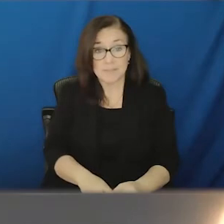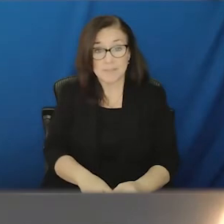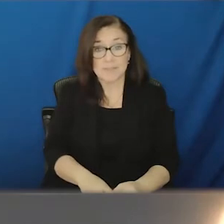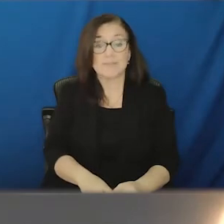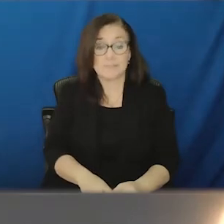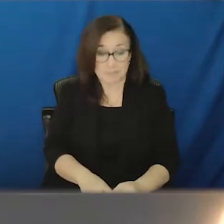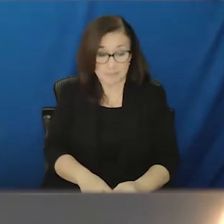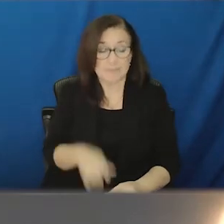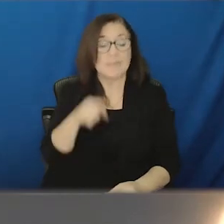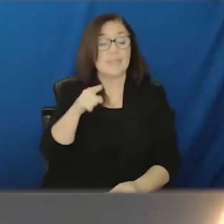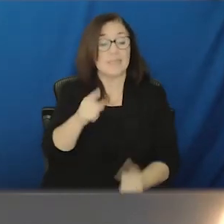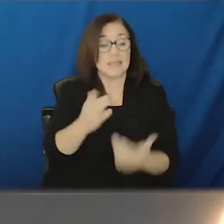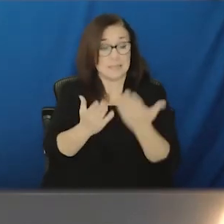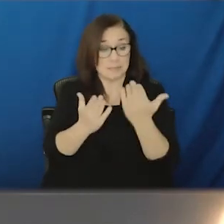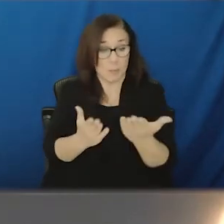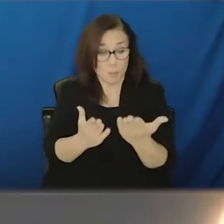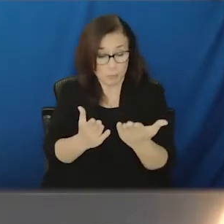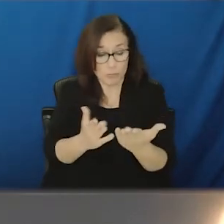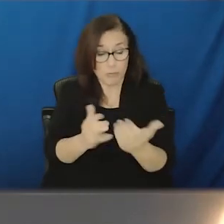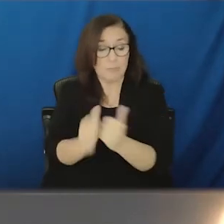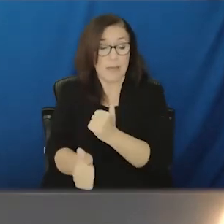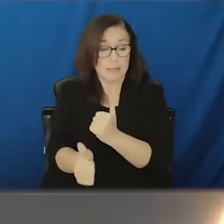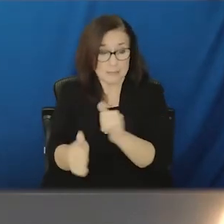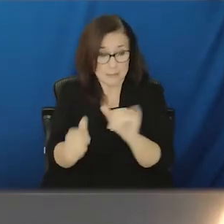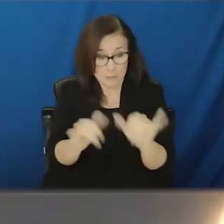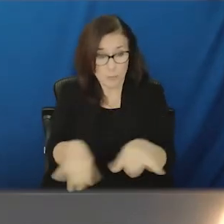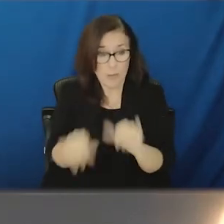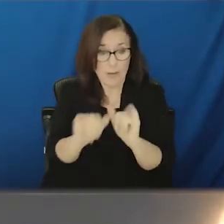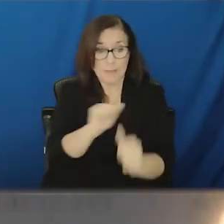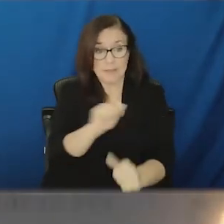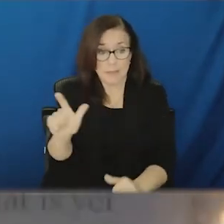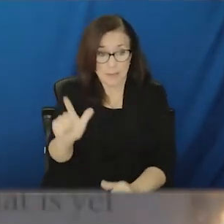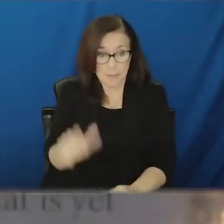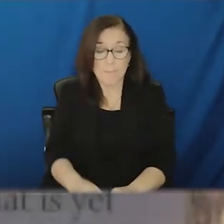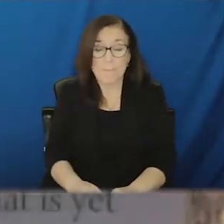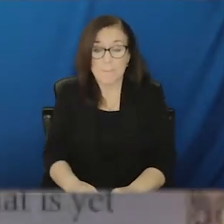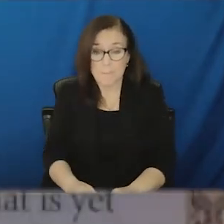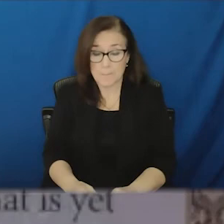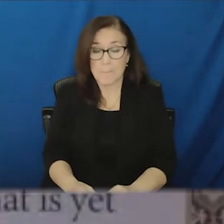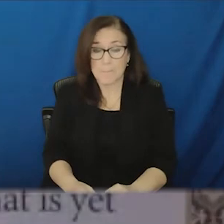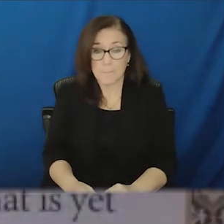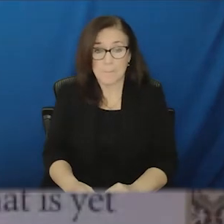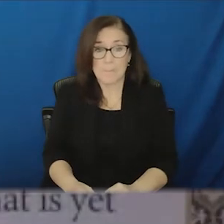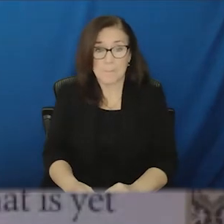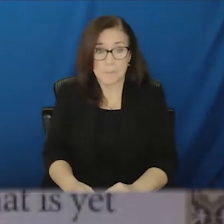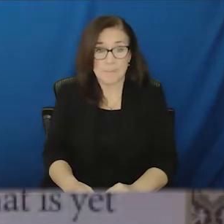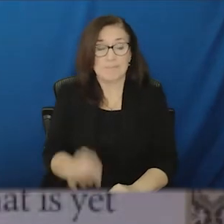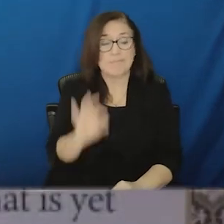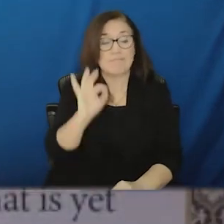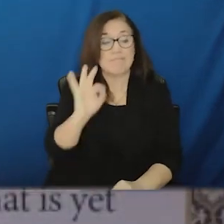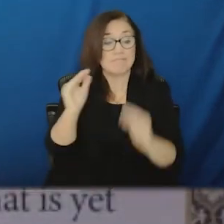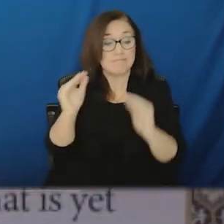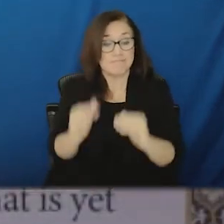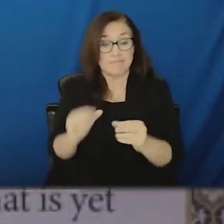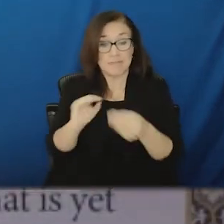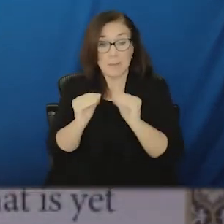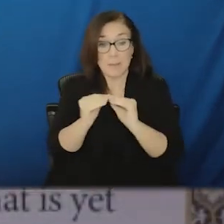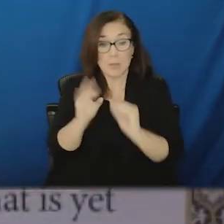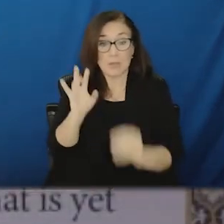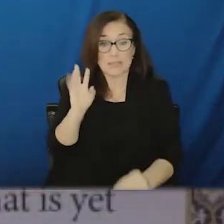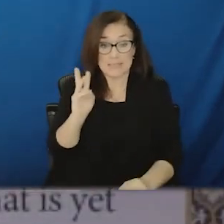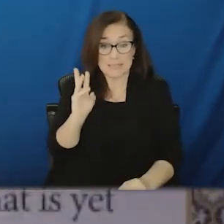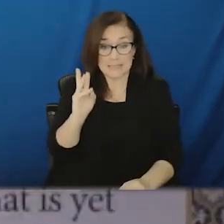Aye. This motion passes unanimously. Thank you. Thank you. And on to number 6, which